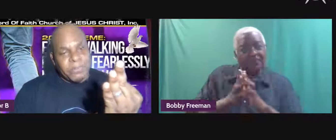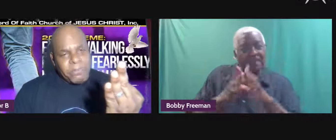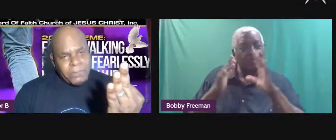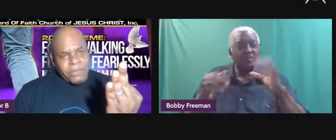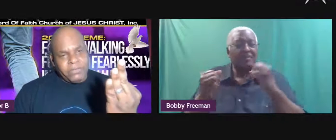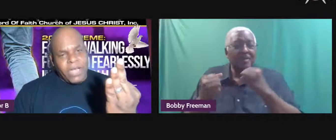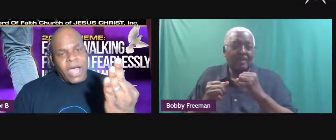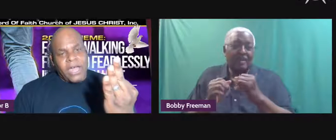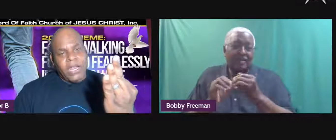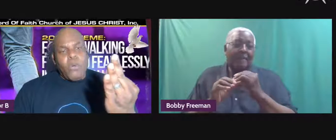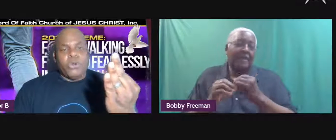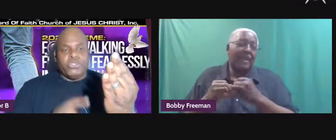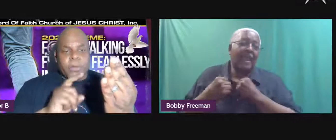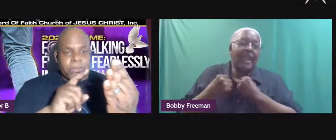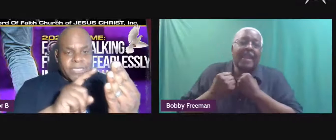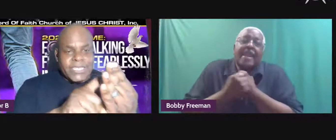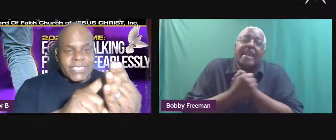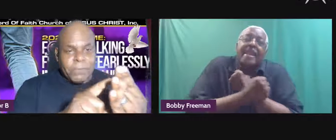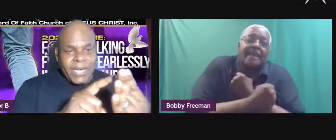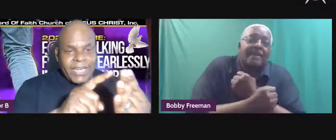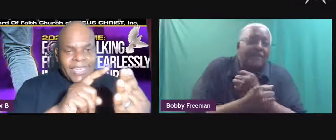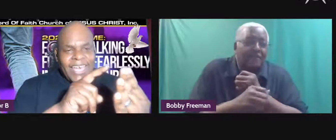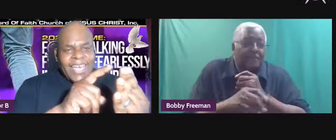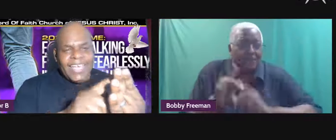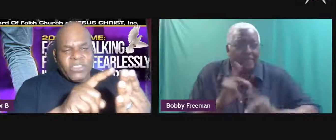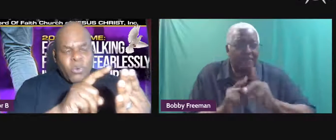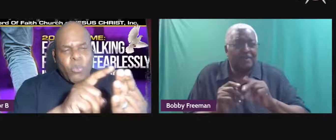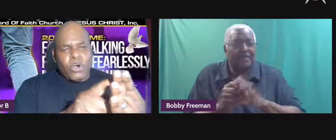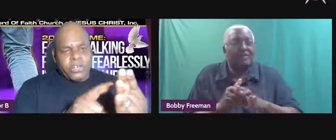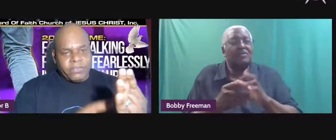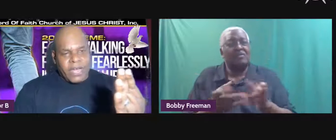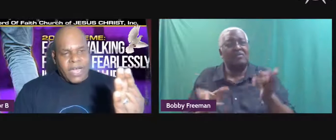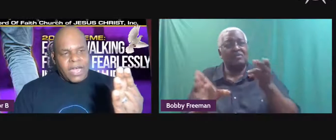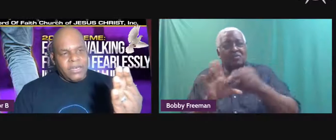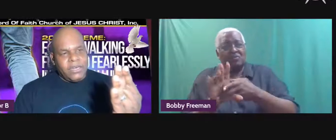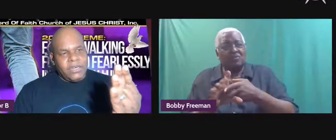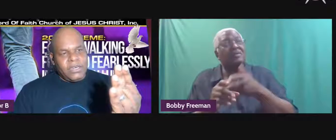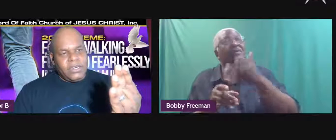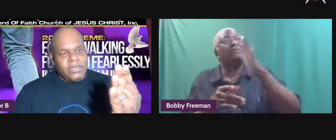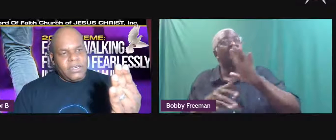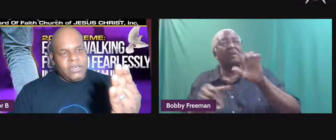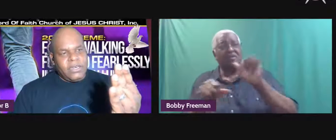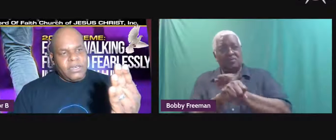on by the people of God, where you can participate in the work of God.